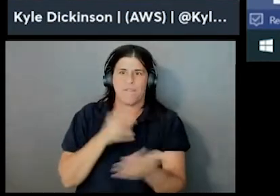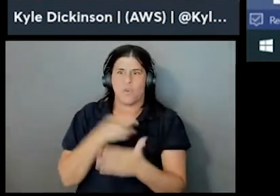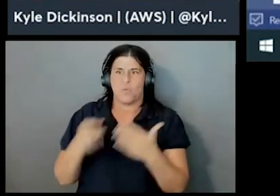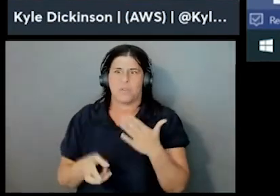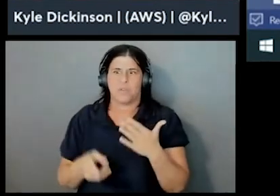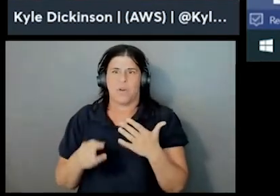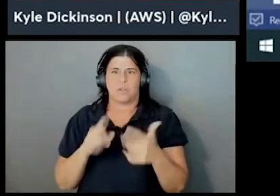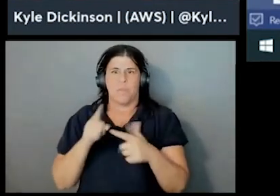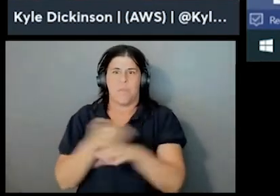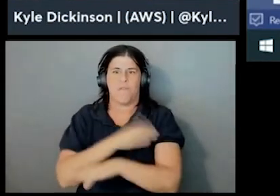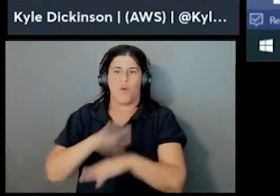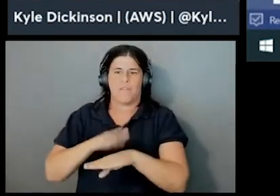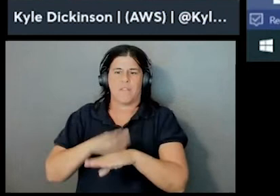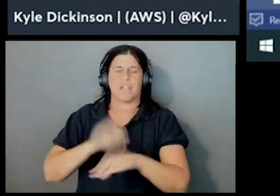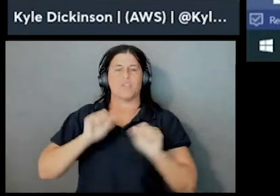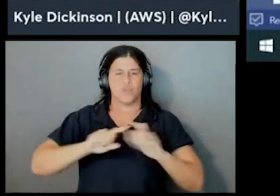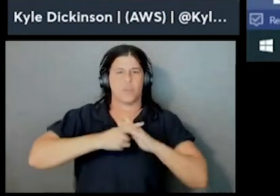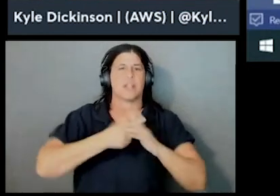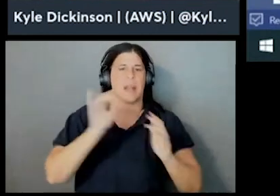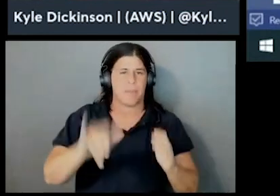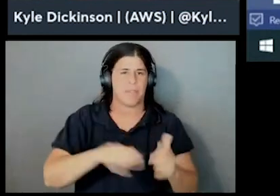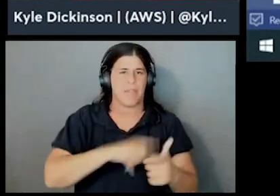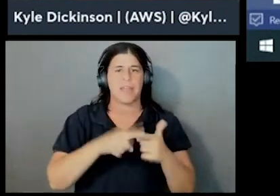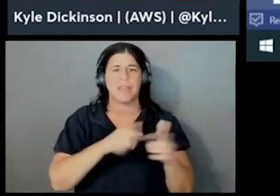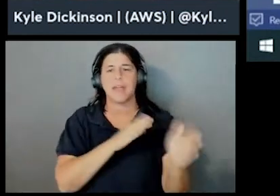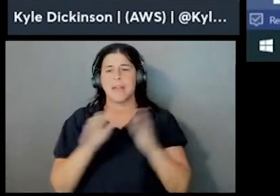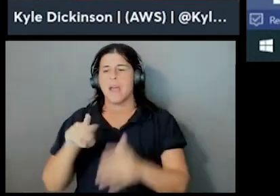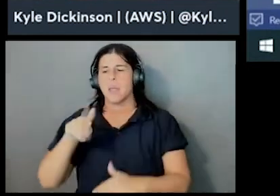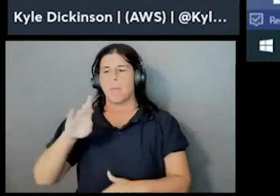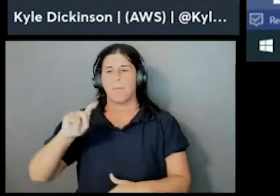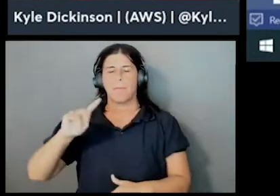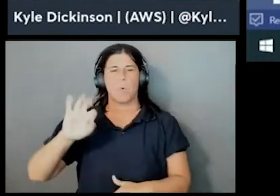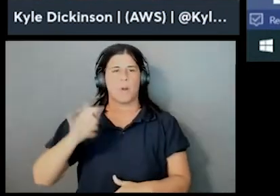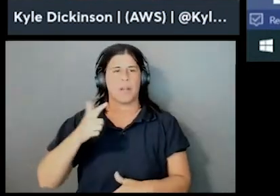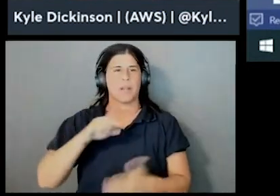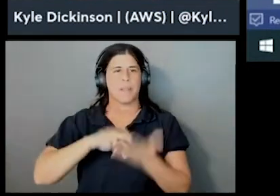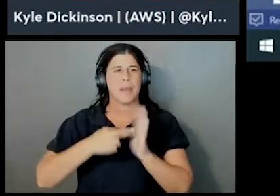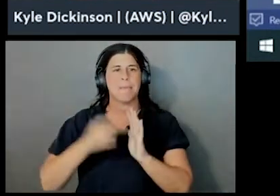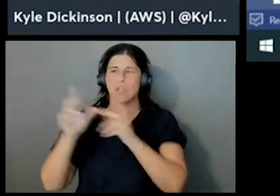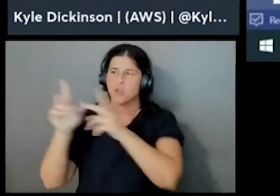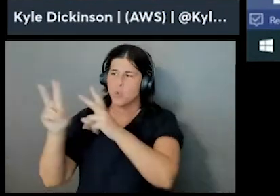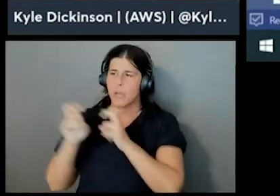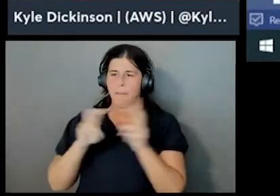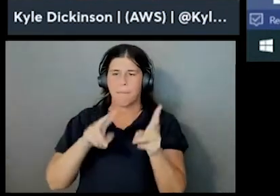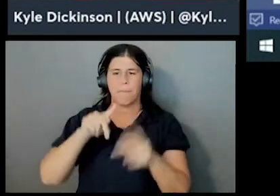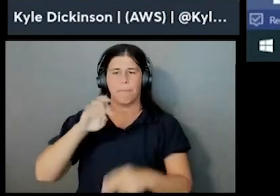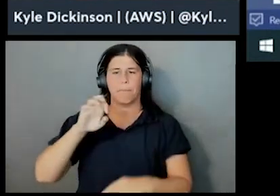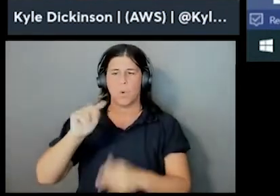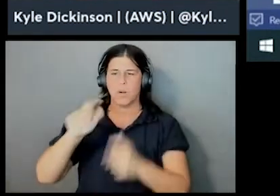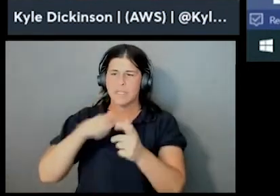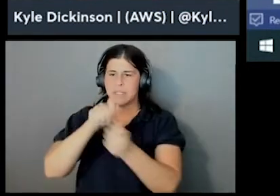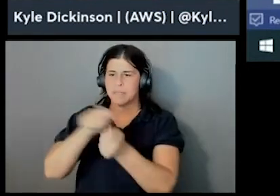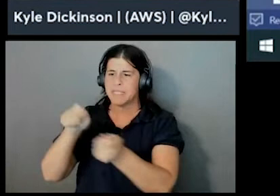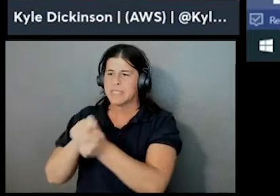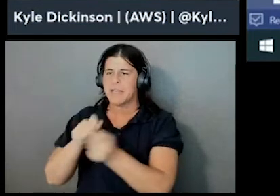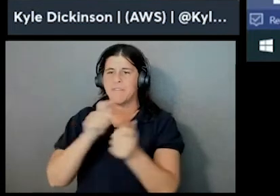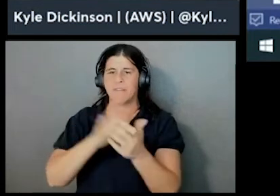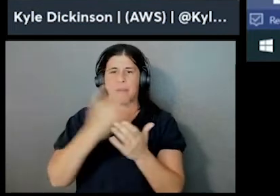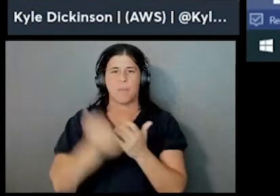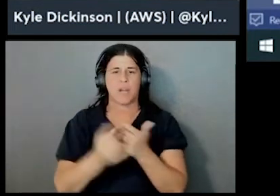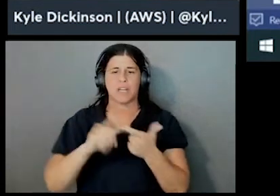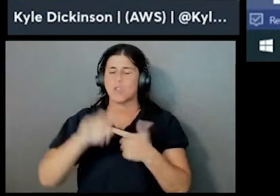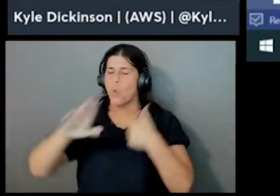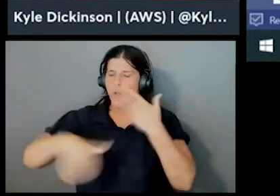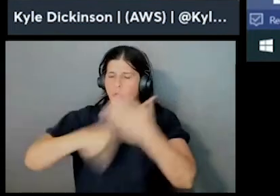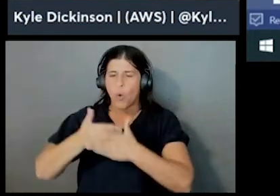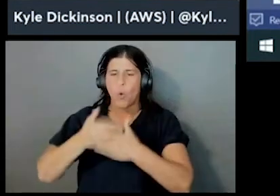that. And then the next is porting, which is what we talked about, where you can port individual projects or you can port the entire solution. So I'm going